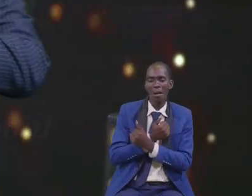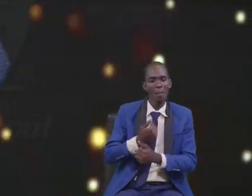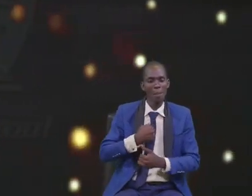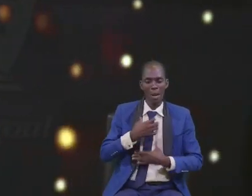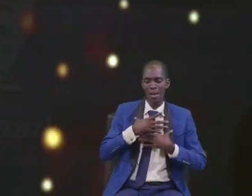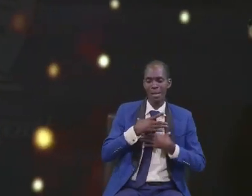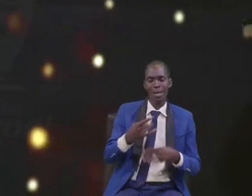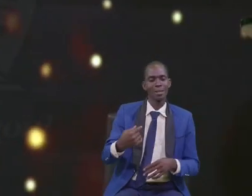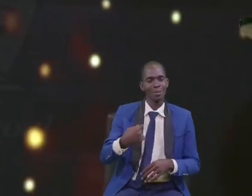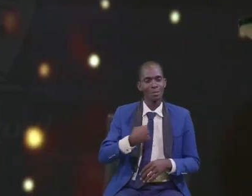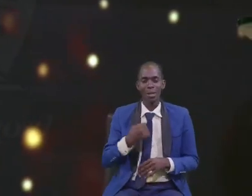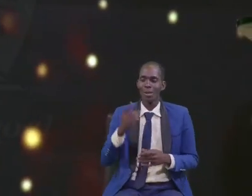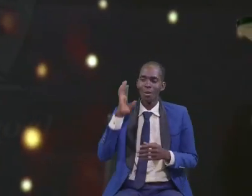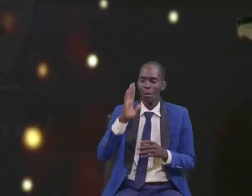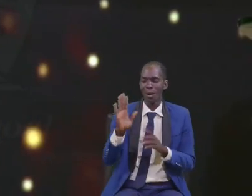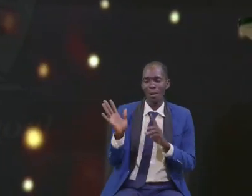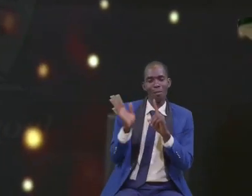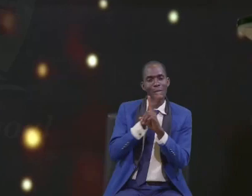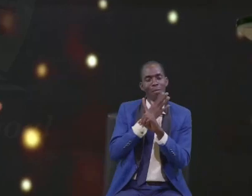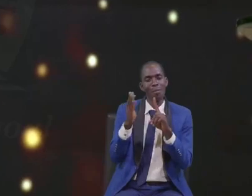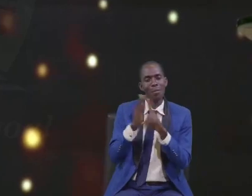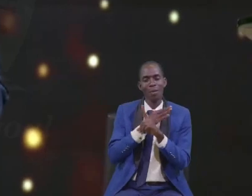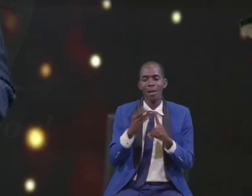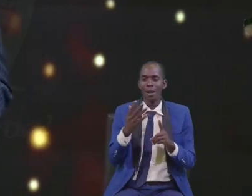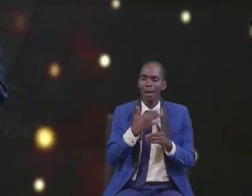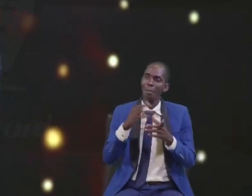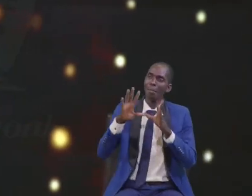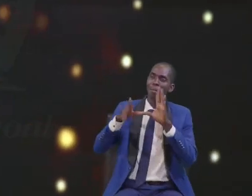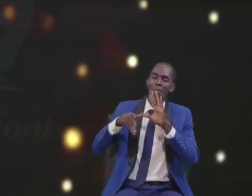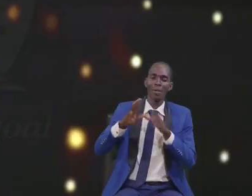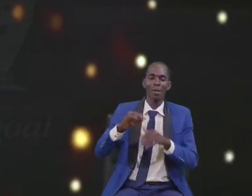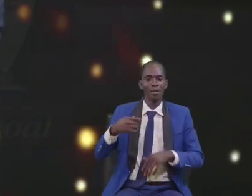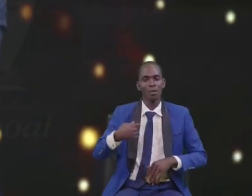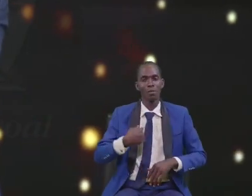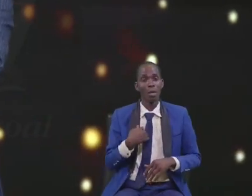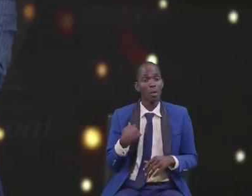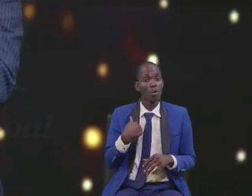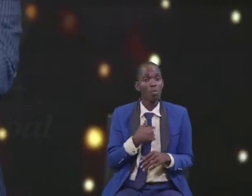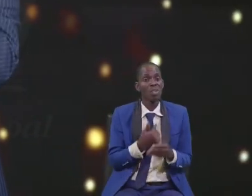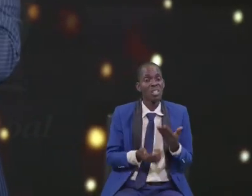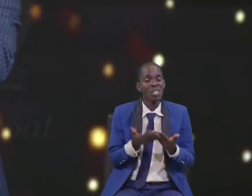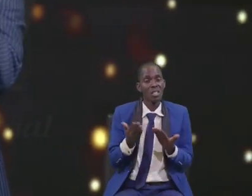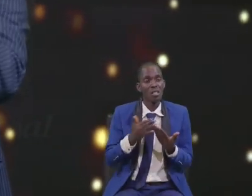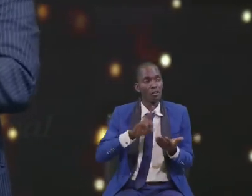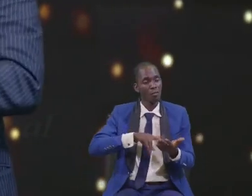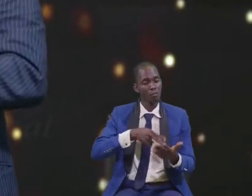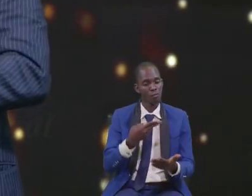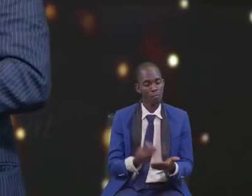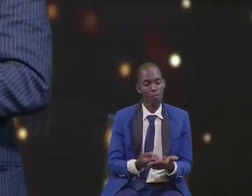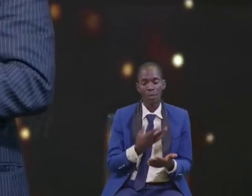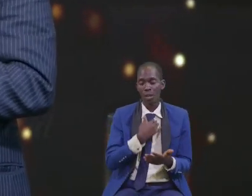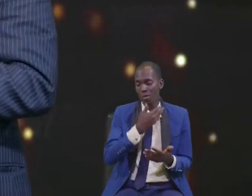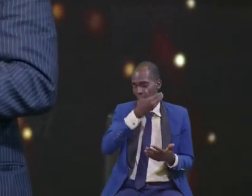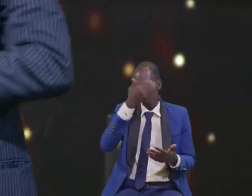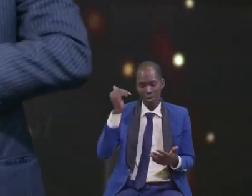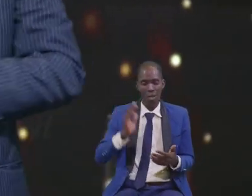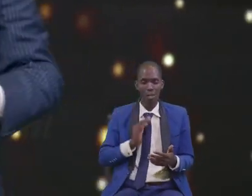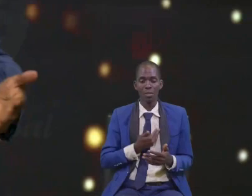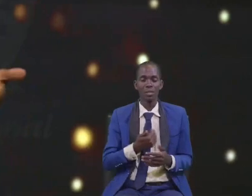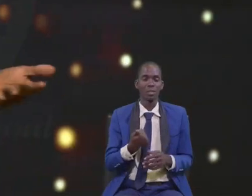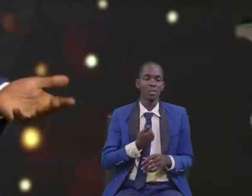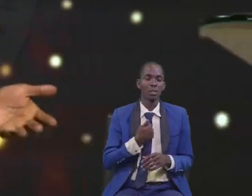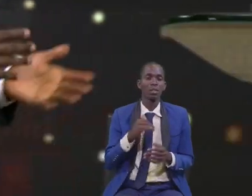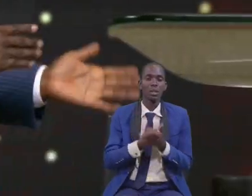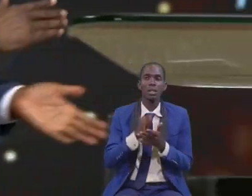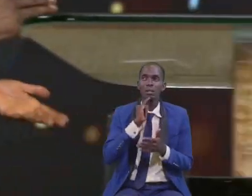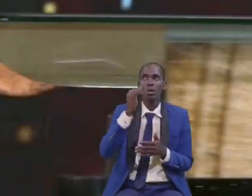me, they flatter me. And so we forget ourselves. So God allows the world to be the world. And